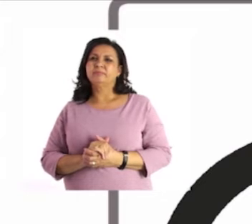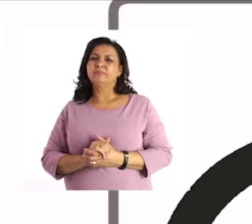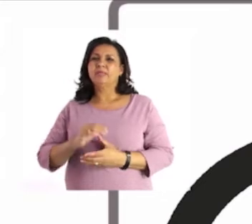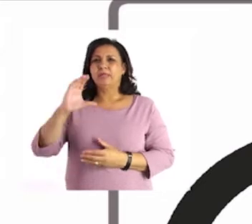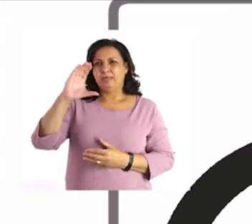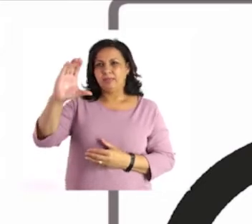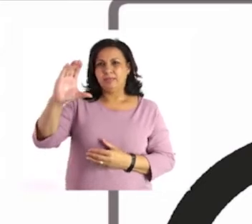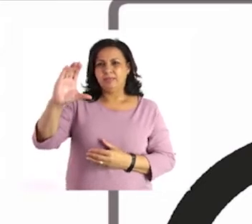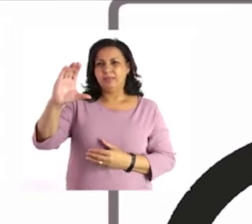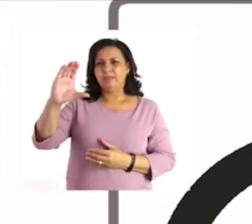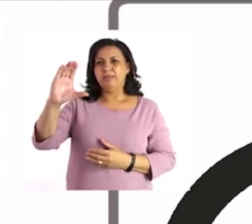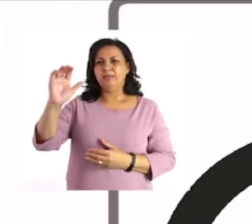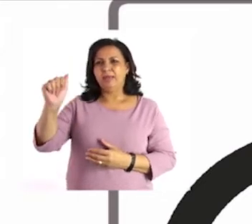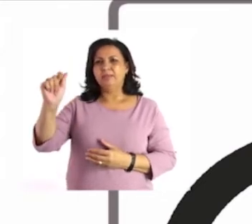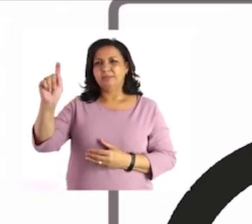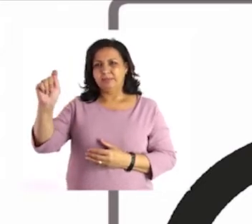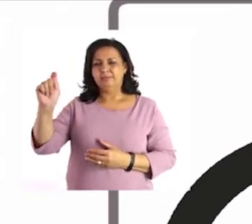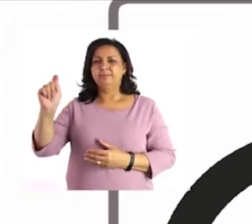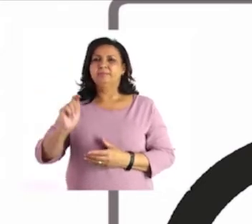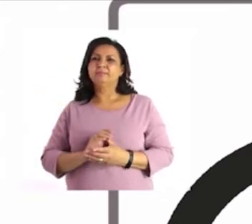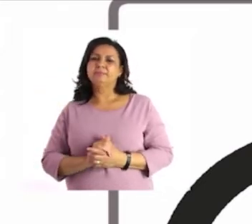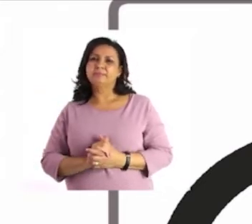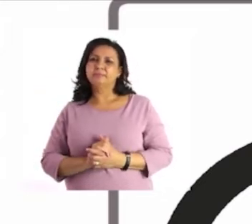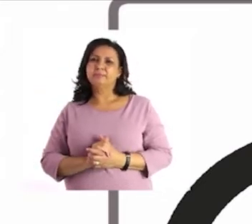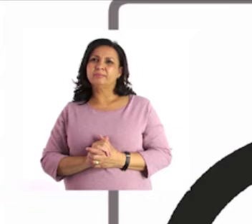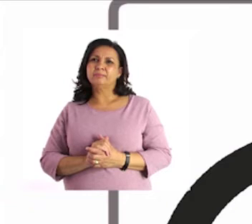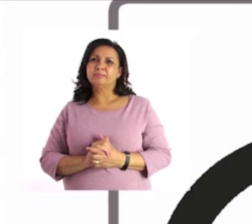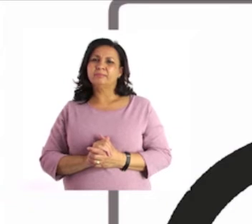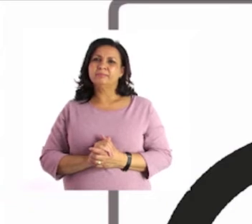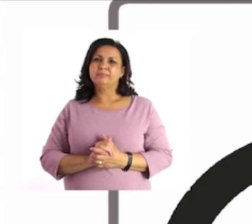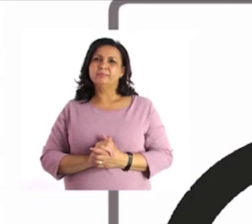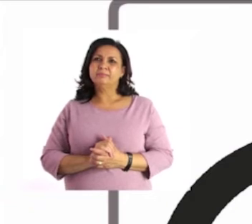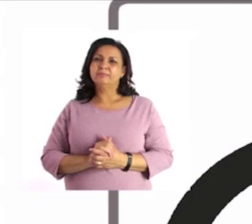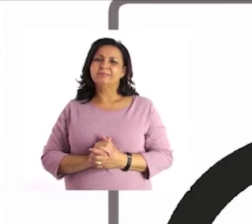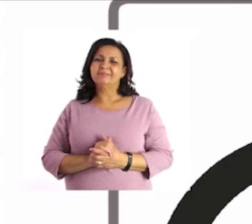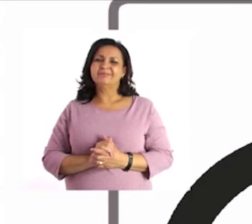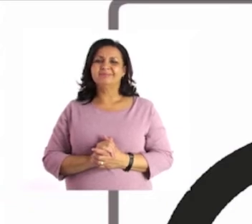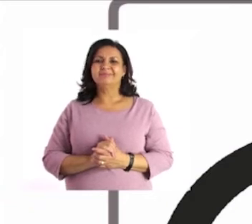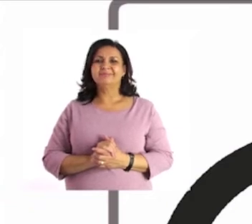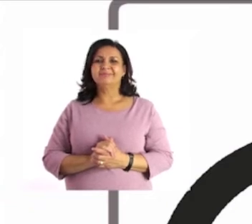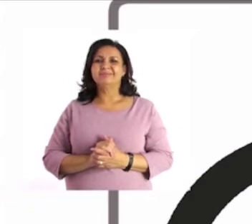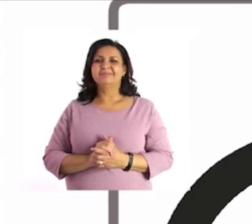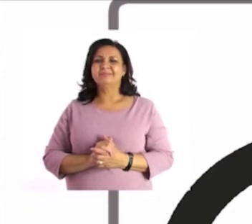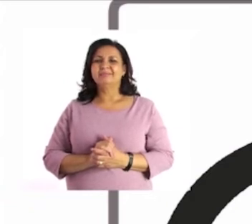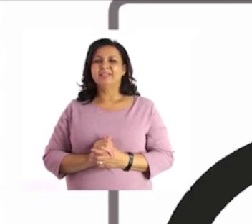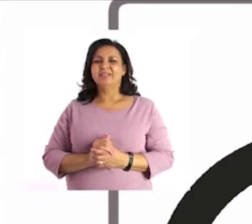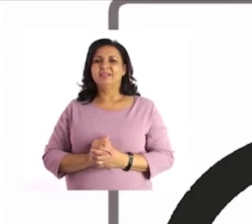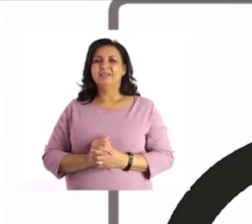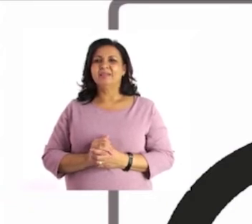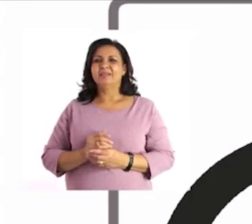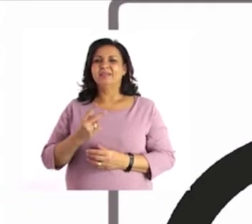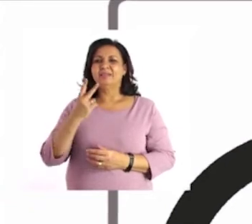k. Well, it seems like the little cat does not want to stop making his sound. Let's look at the